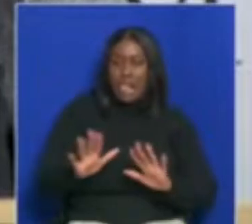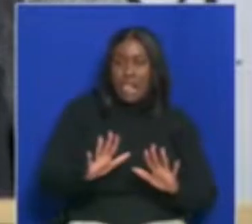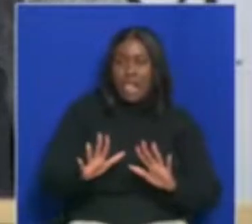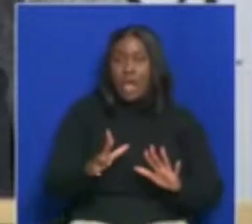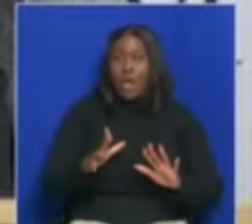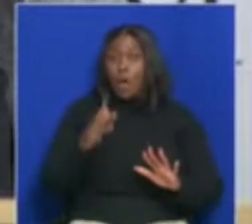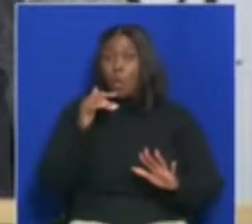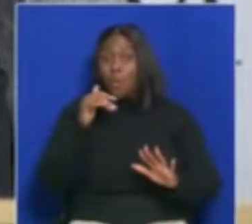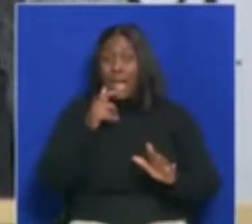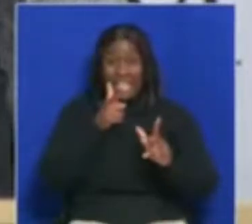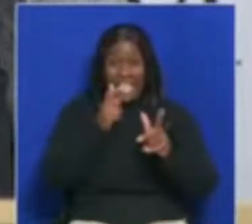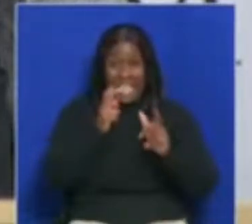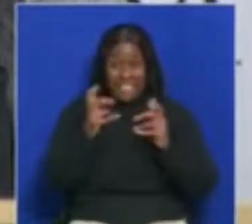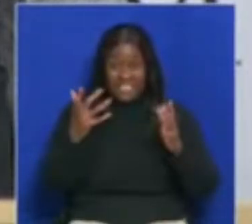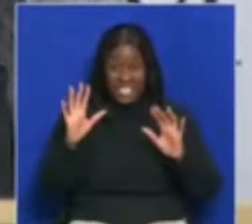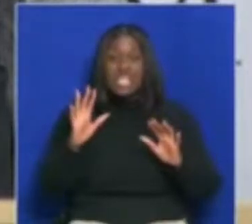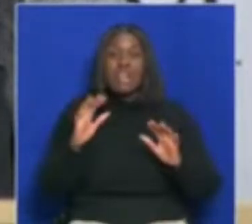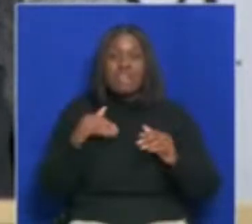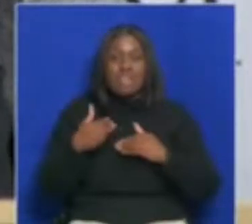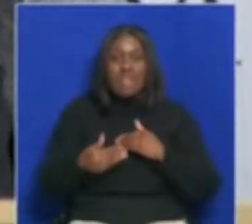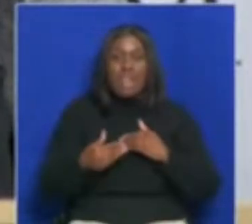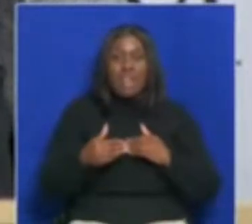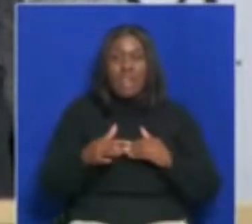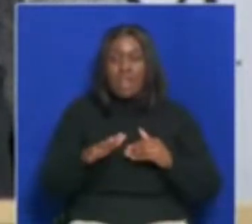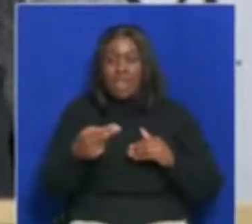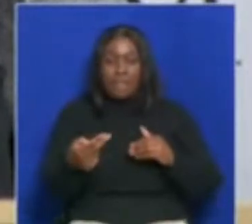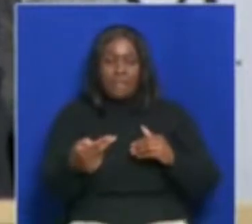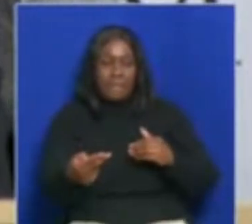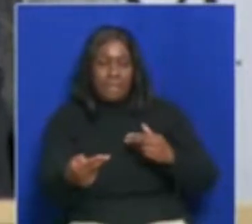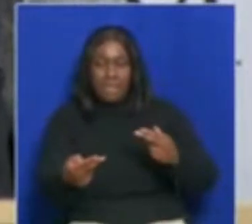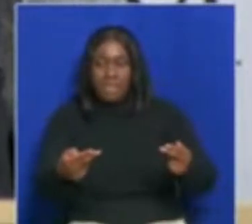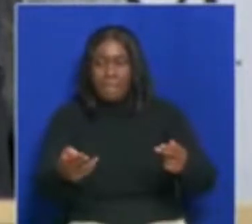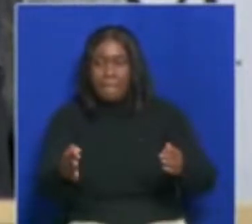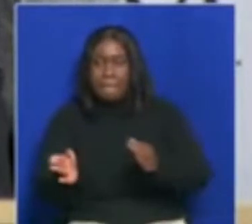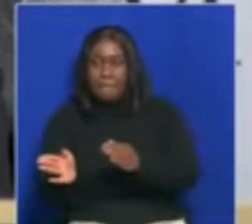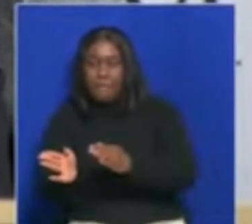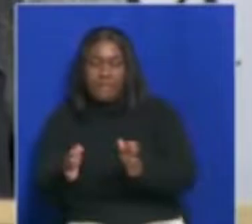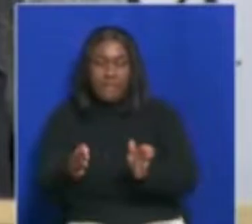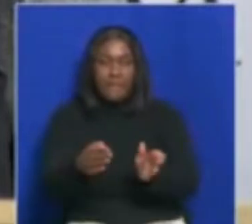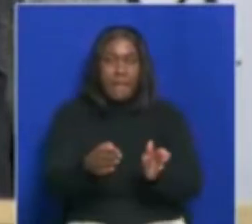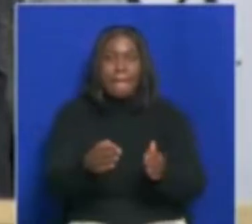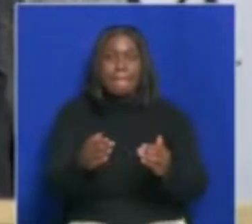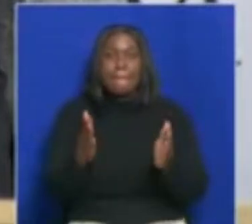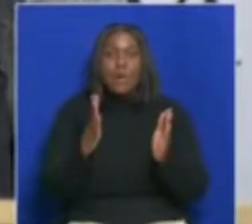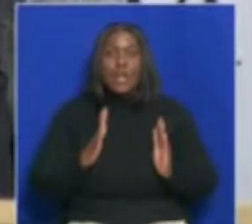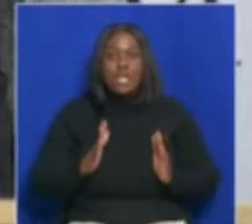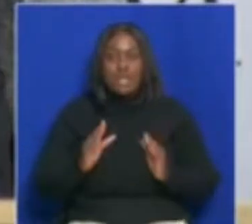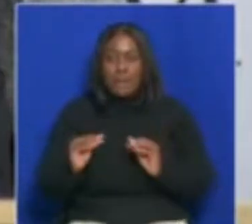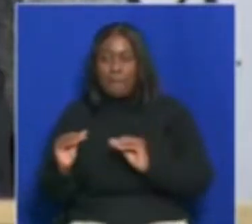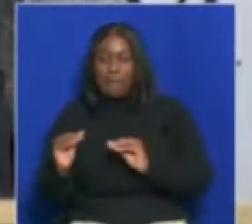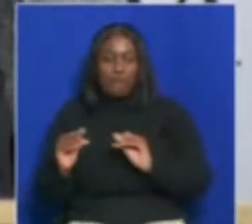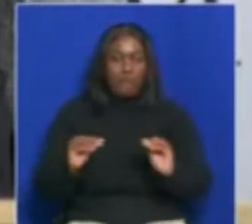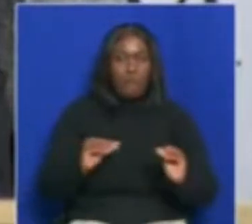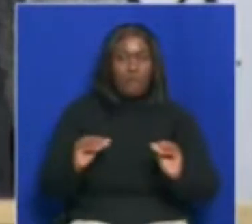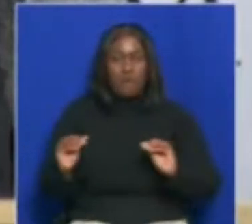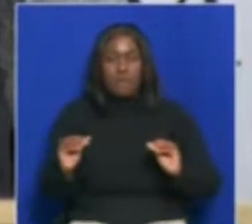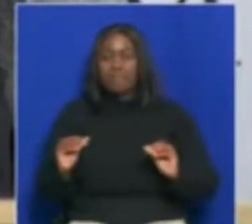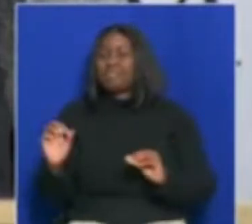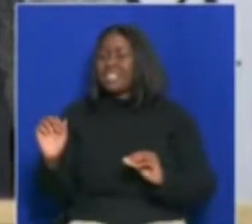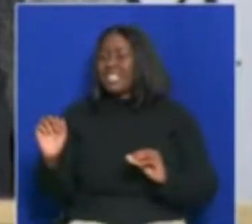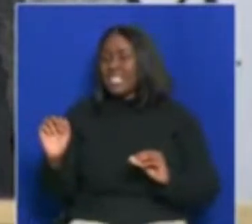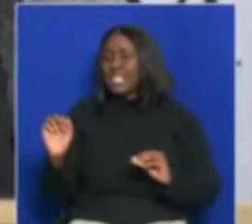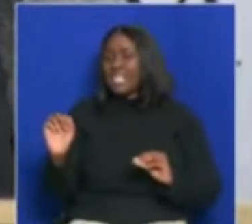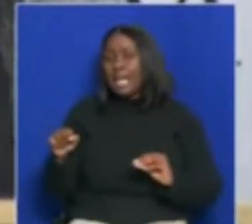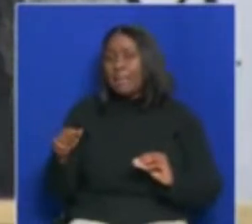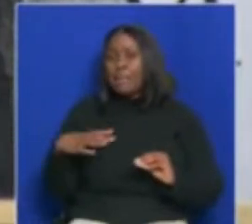the photos, you will be able to determine some of those things. I don't want to go too much in detail because the case is still